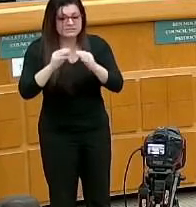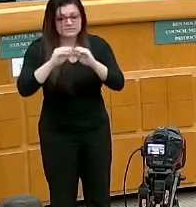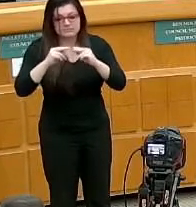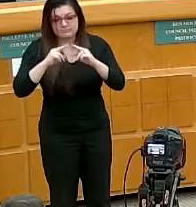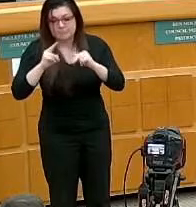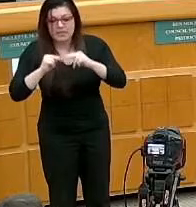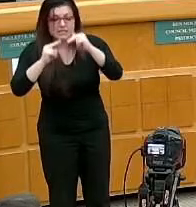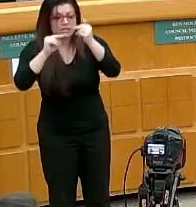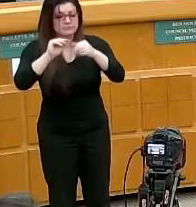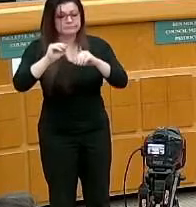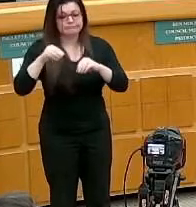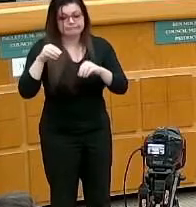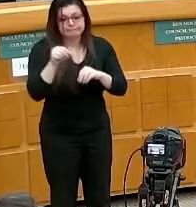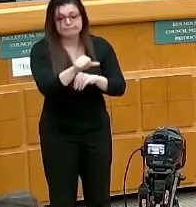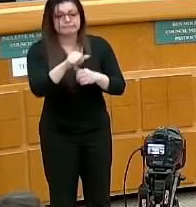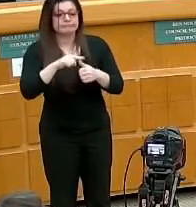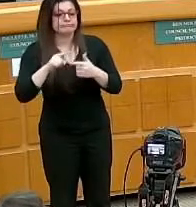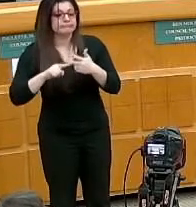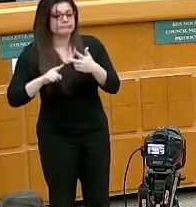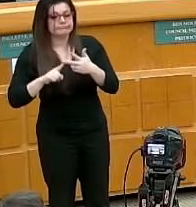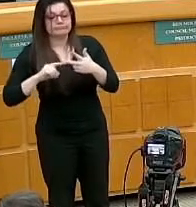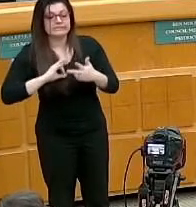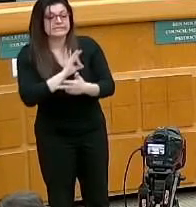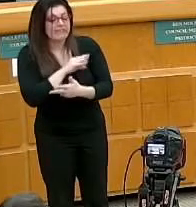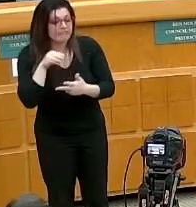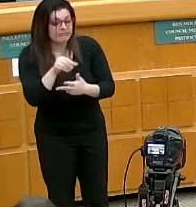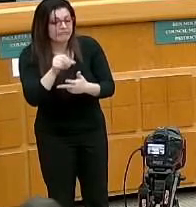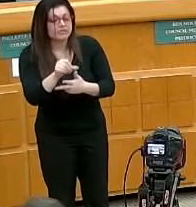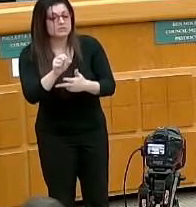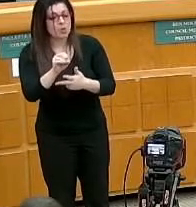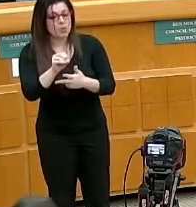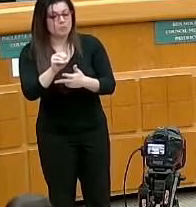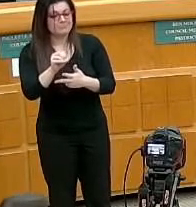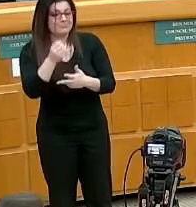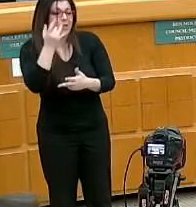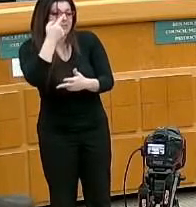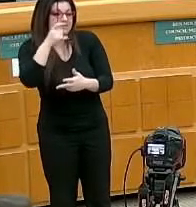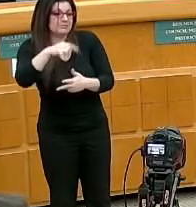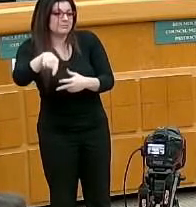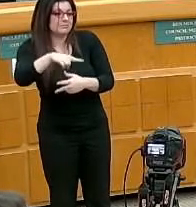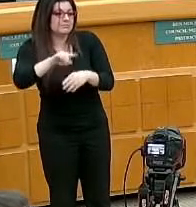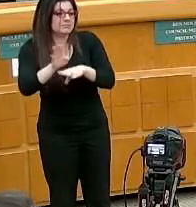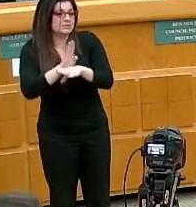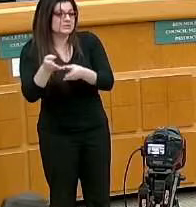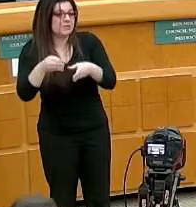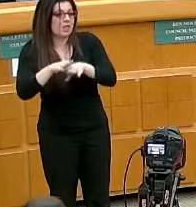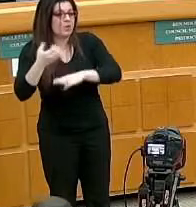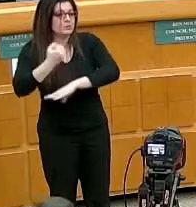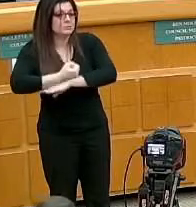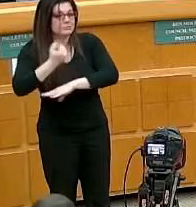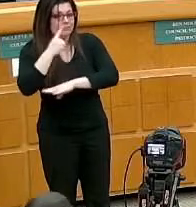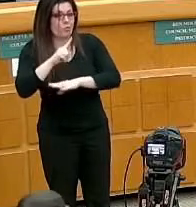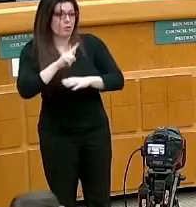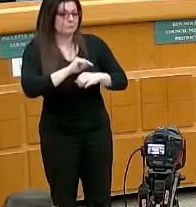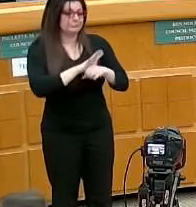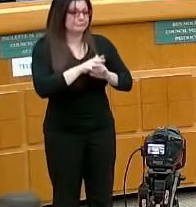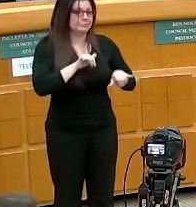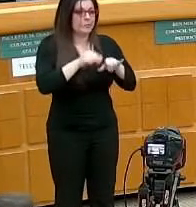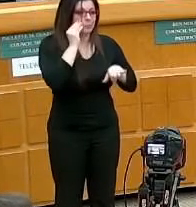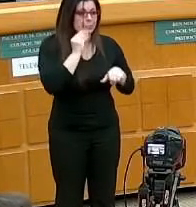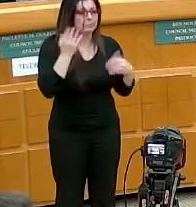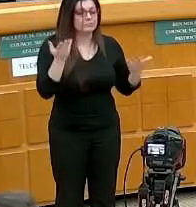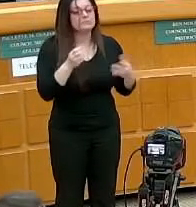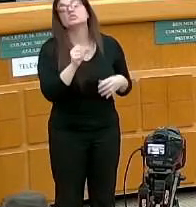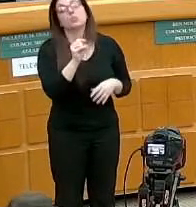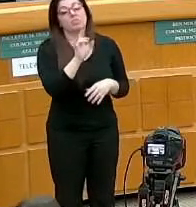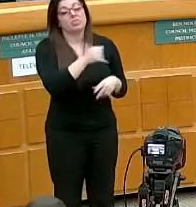or closed down altogether because of the stay-at-home orders. The program was approved, as I said. LIFT Fund,